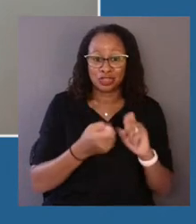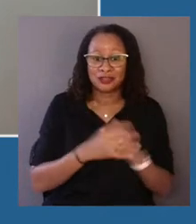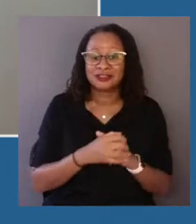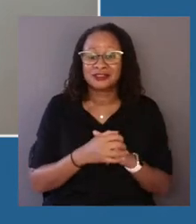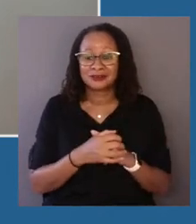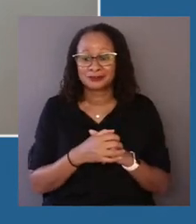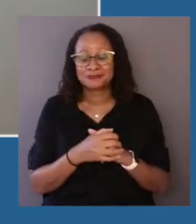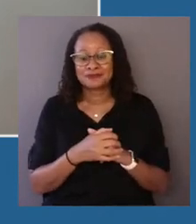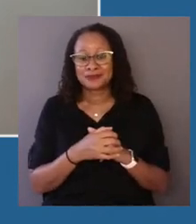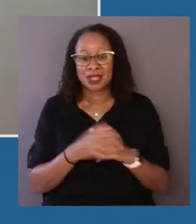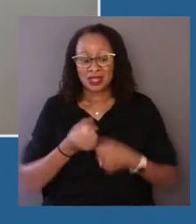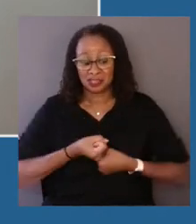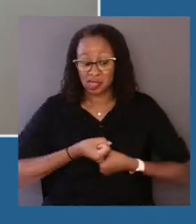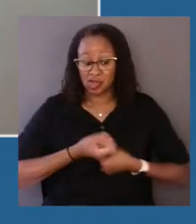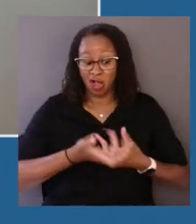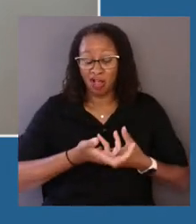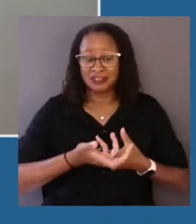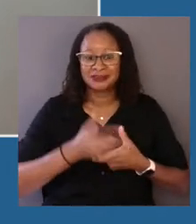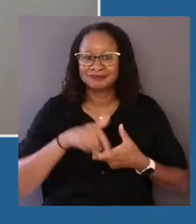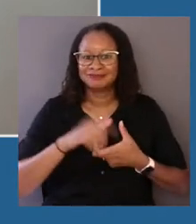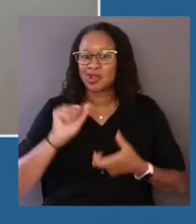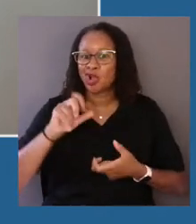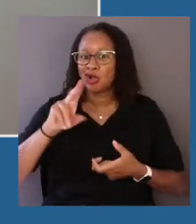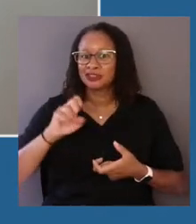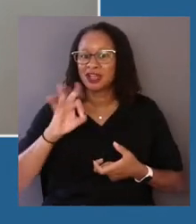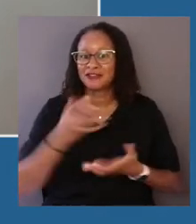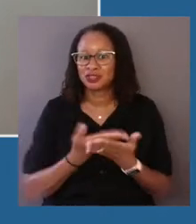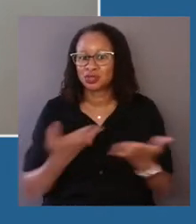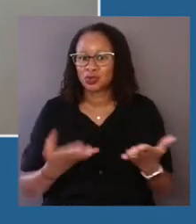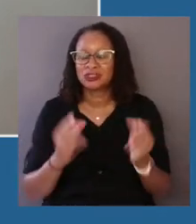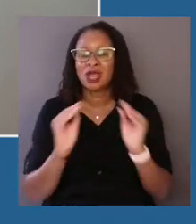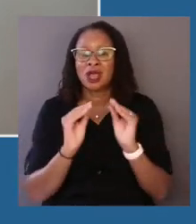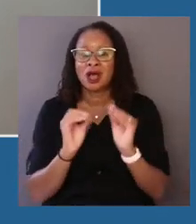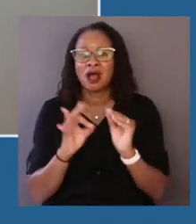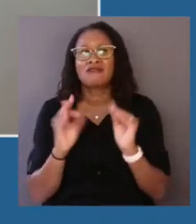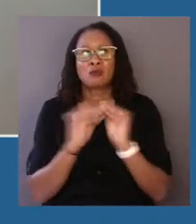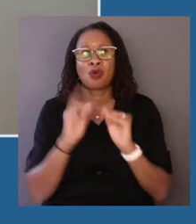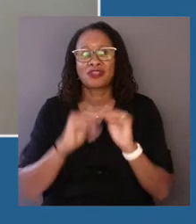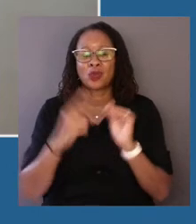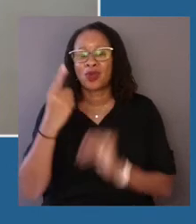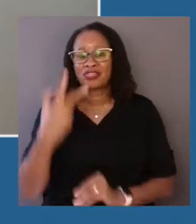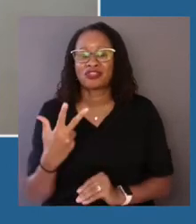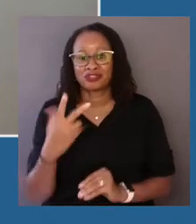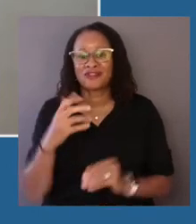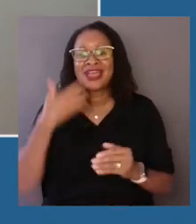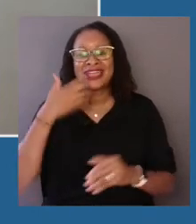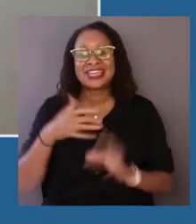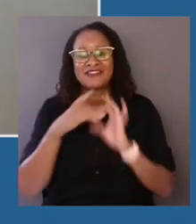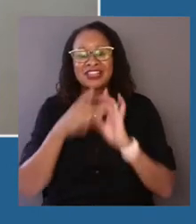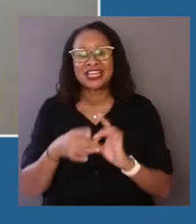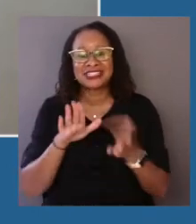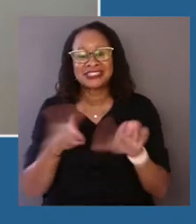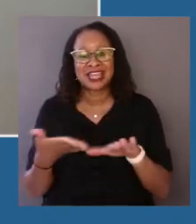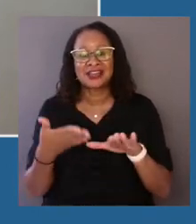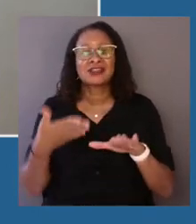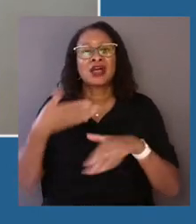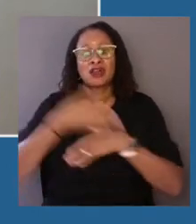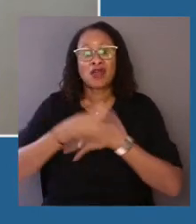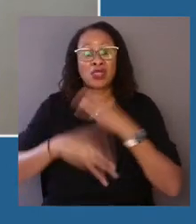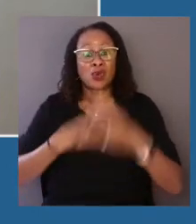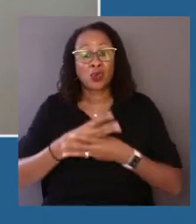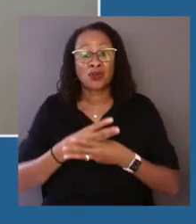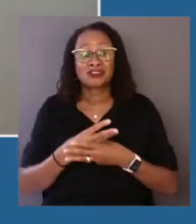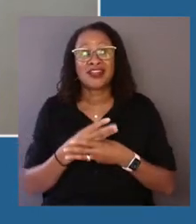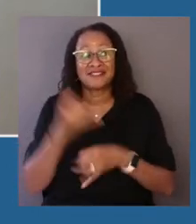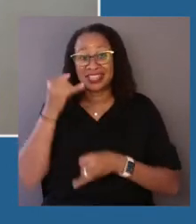the causal source of more than a third of heat-related deaths around the world over the last